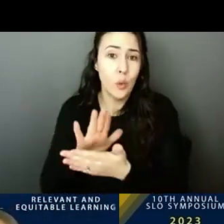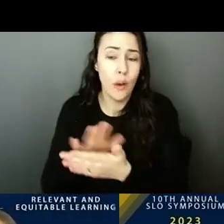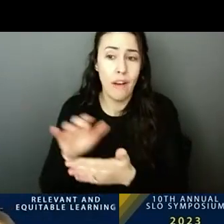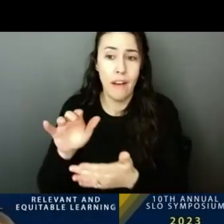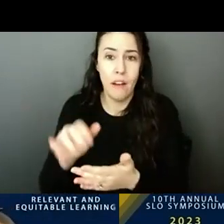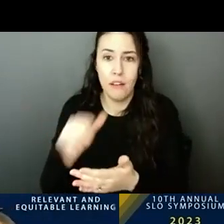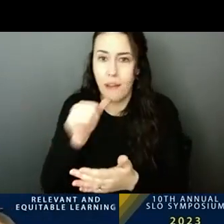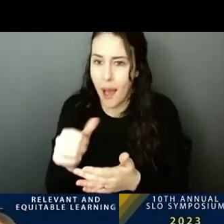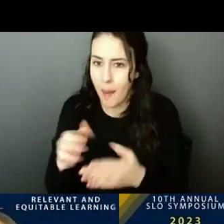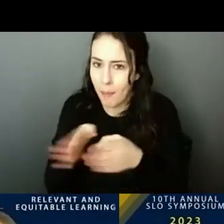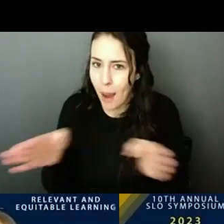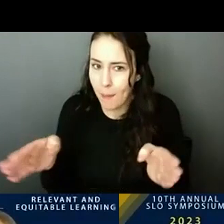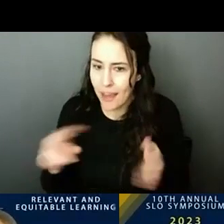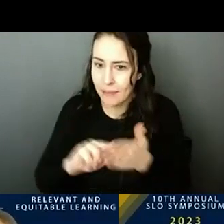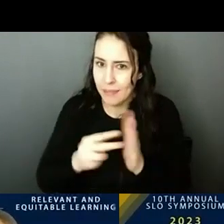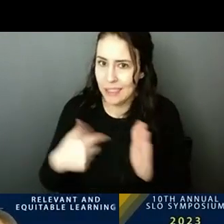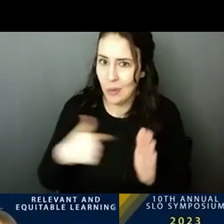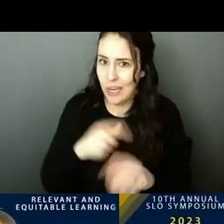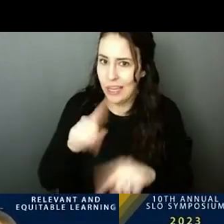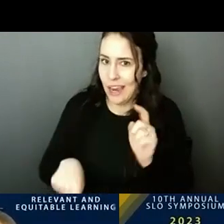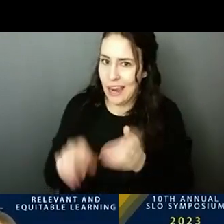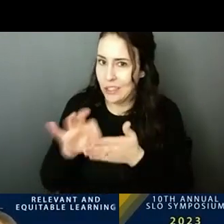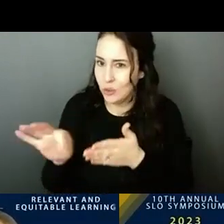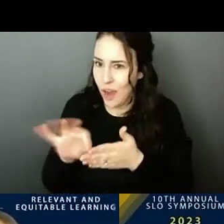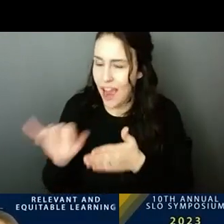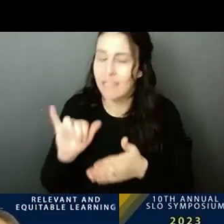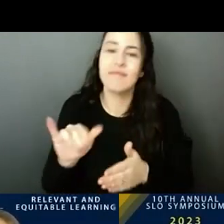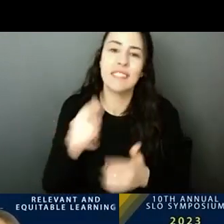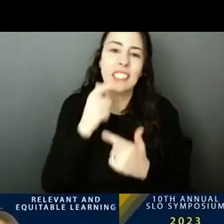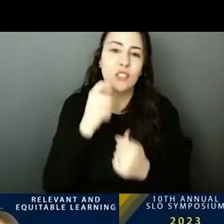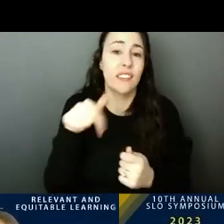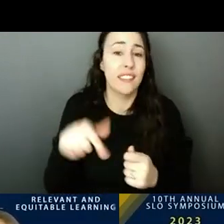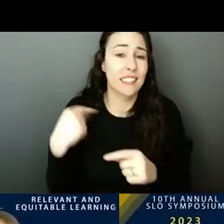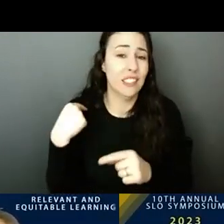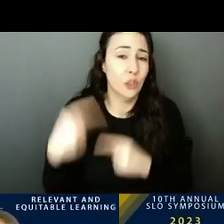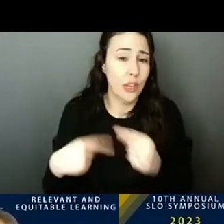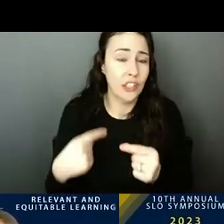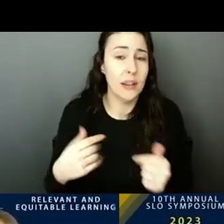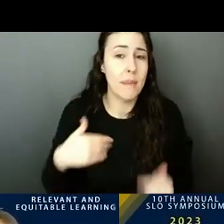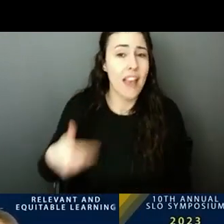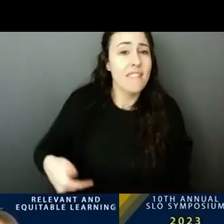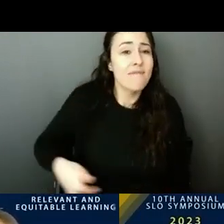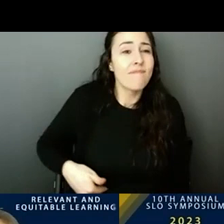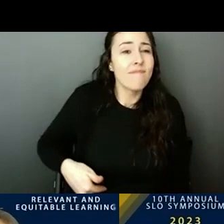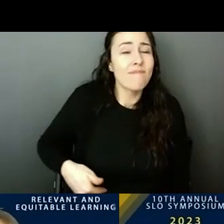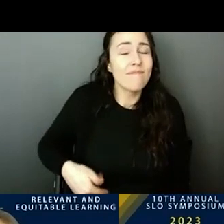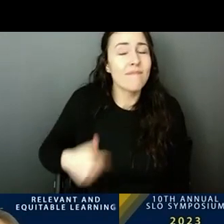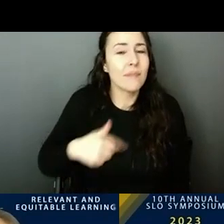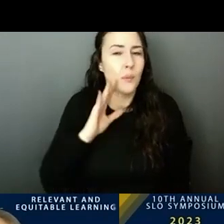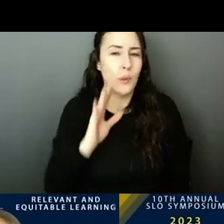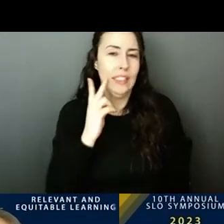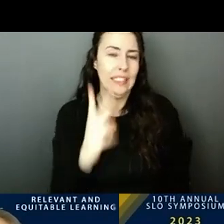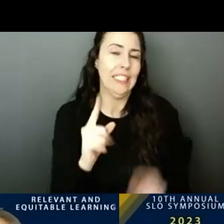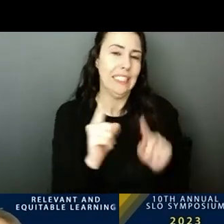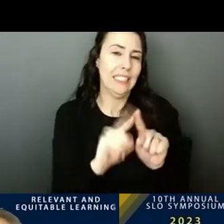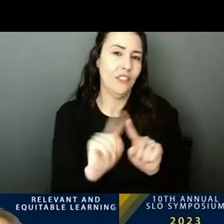track? I think interestingly with this generation, my hunch would be that we're going to see a couple of different things,